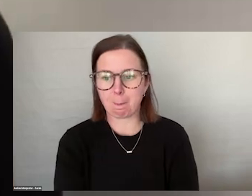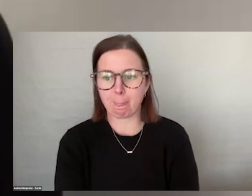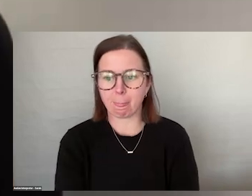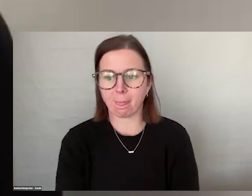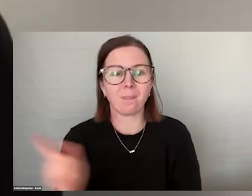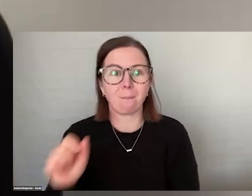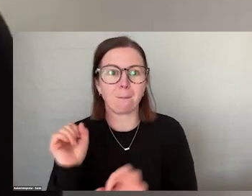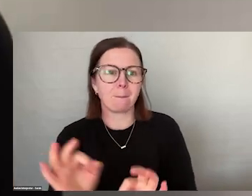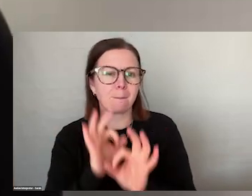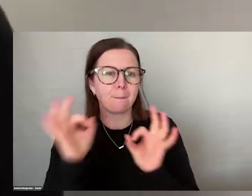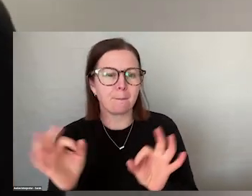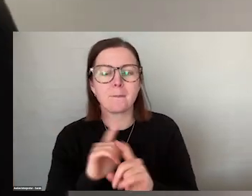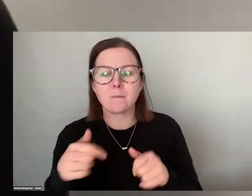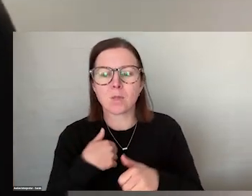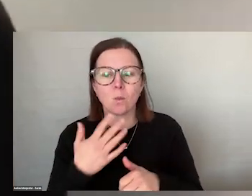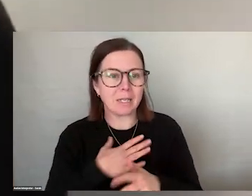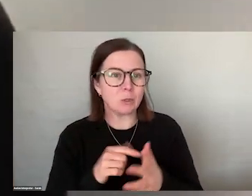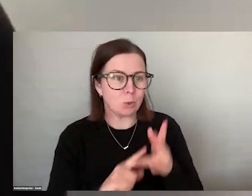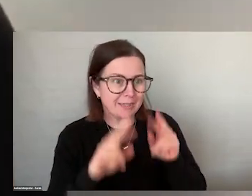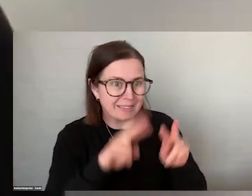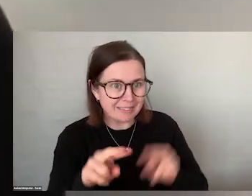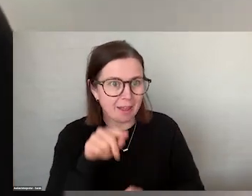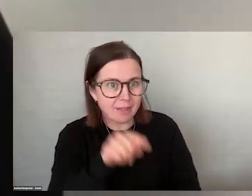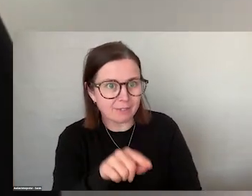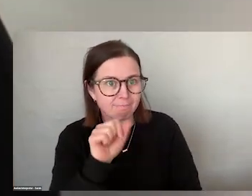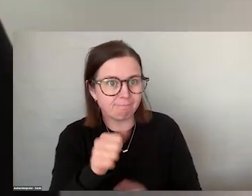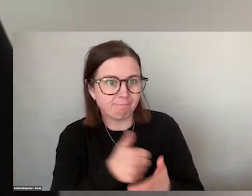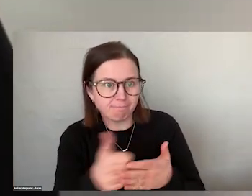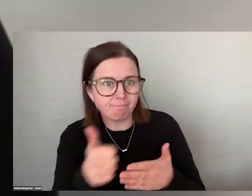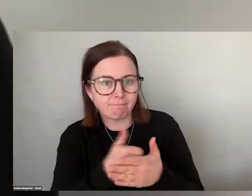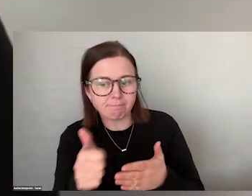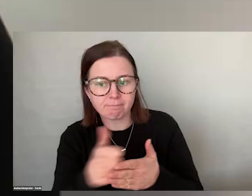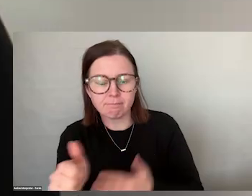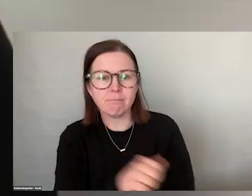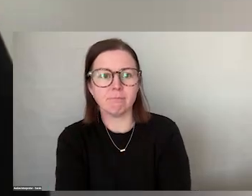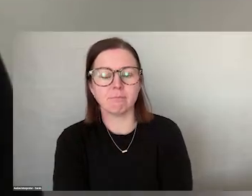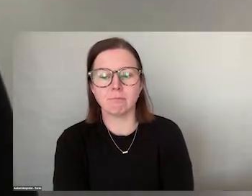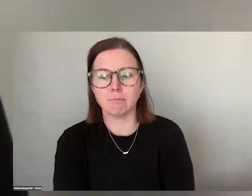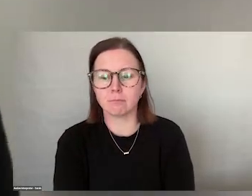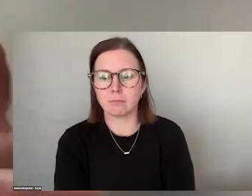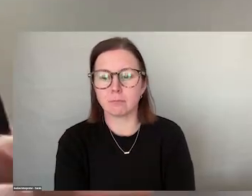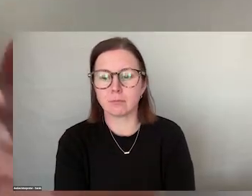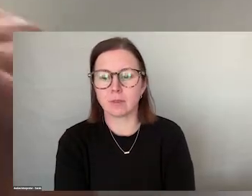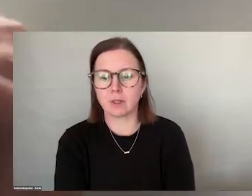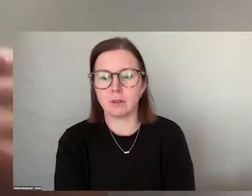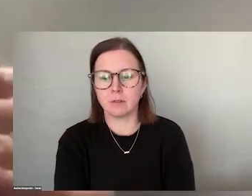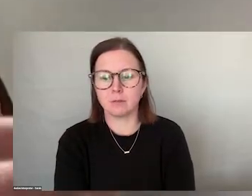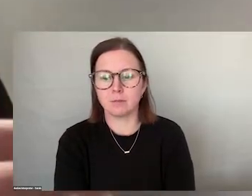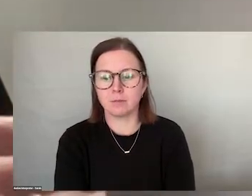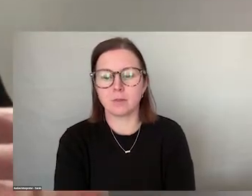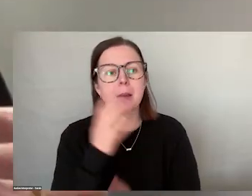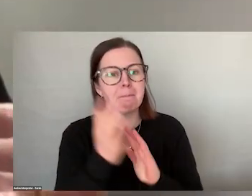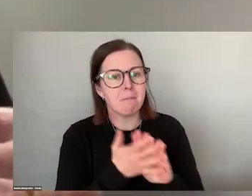perfect. And we need to assess that on an ongoing process, an ongoing way, so that again, we have